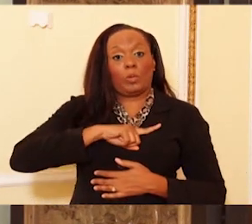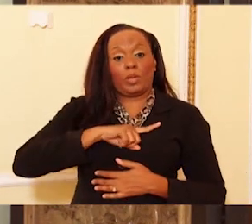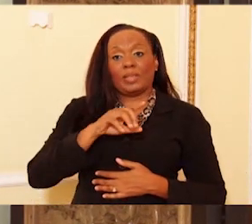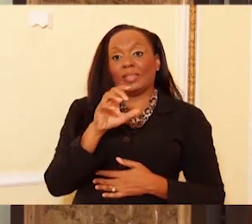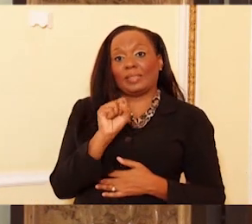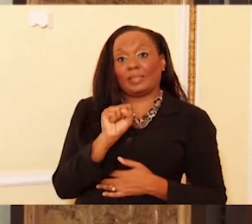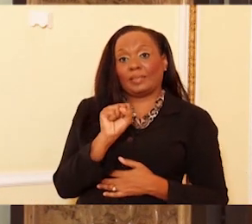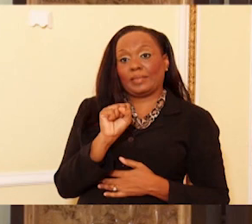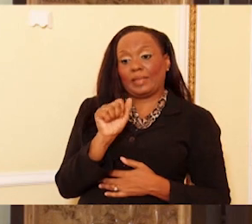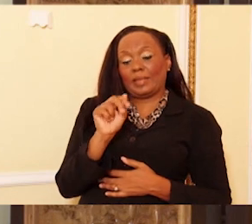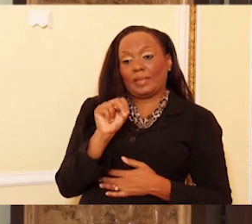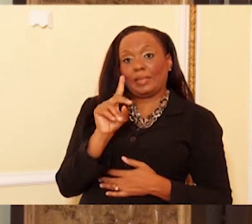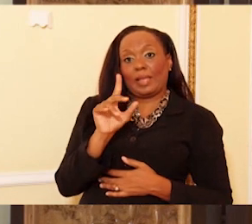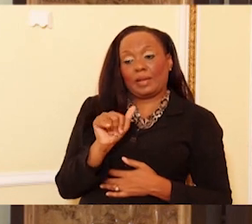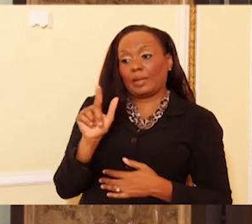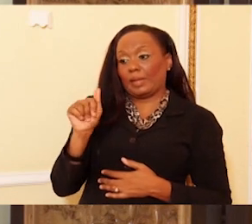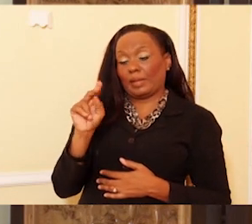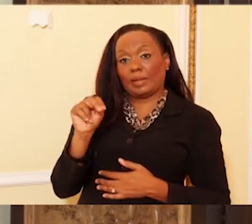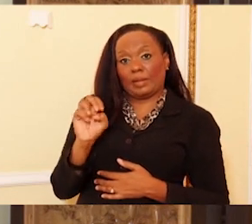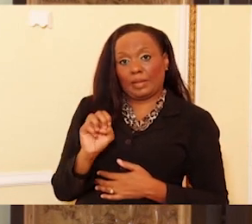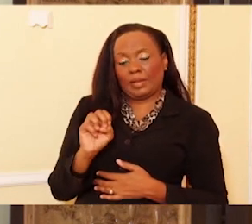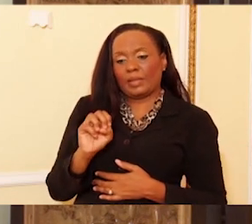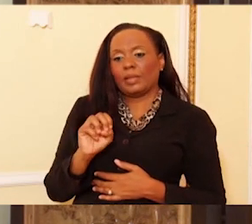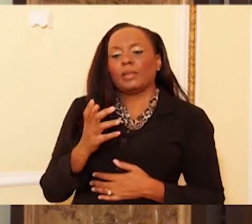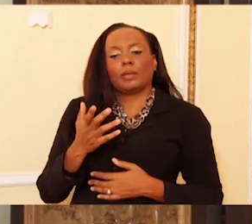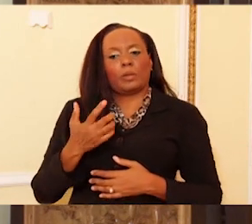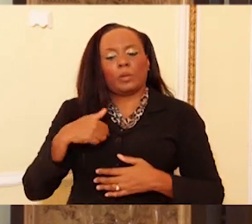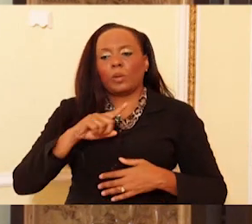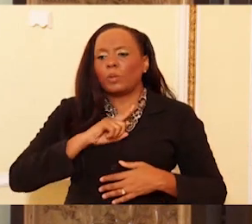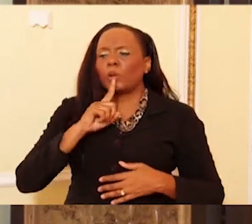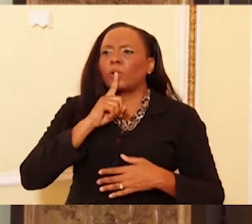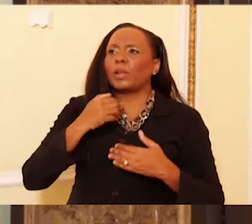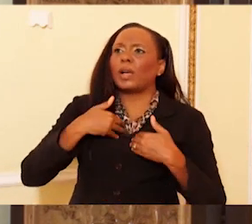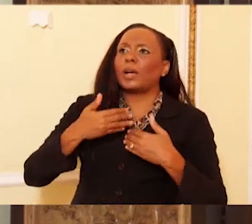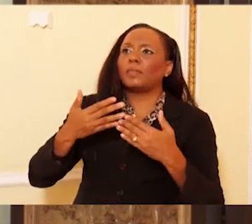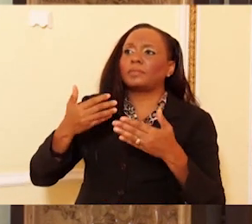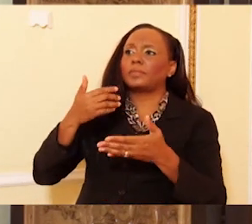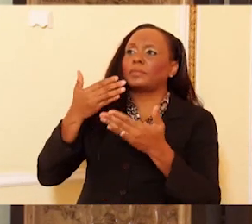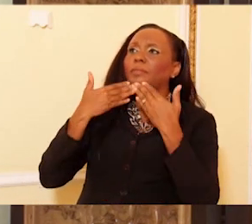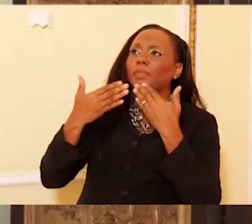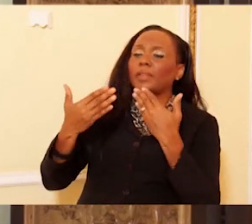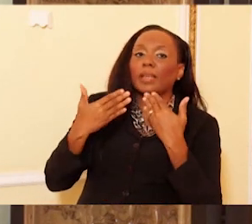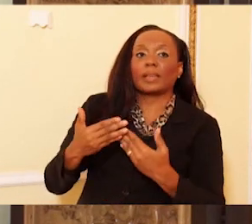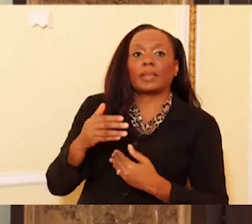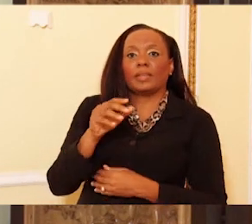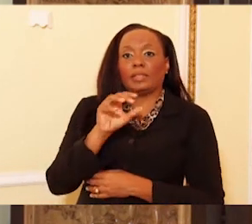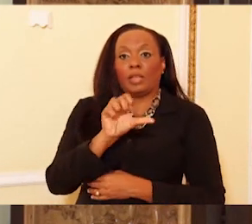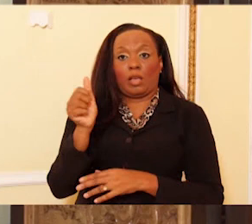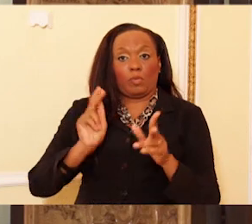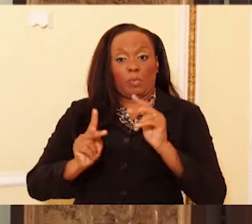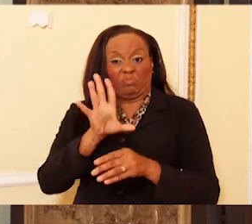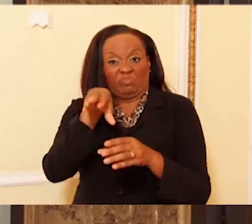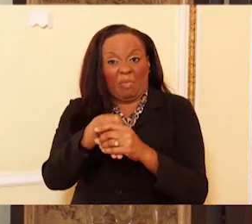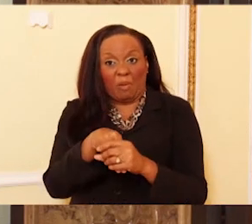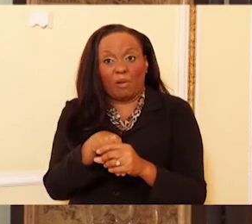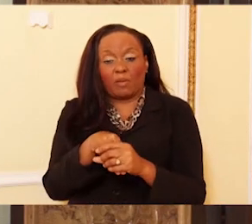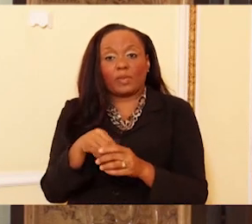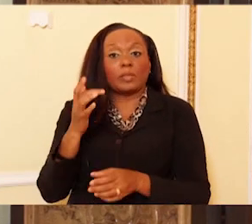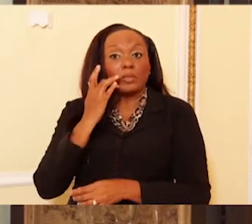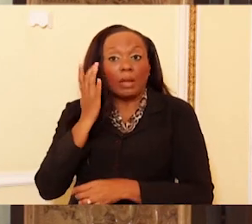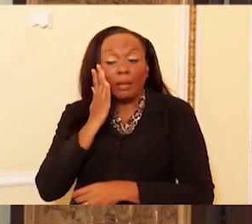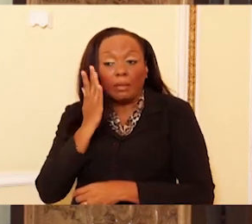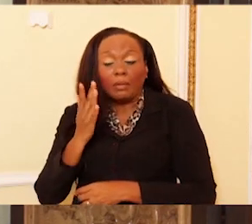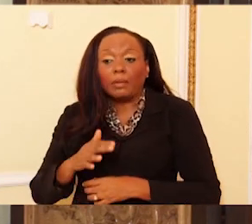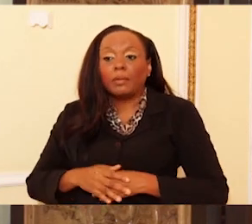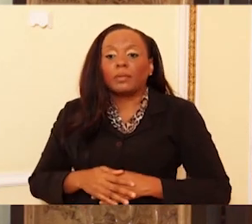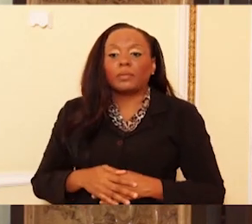not do any of this work without the funding and support of our Grand Trustee, Derek Smith, and the other owners of the Sandy Lane Hotel,